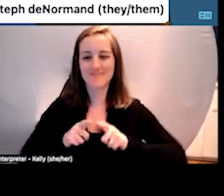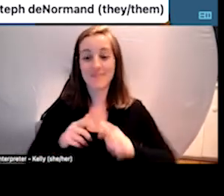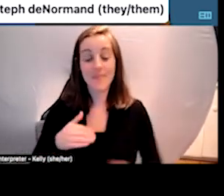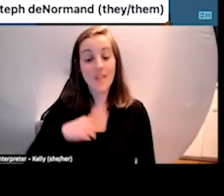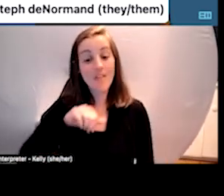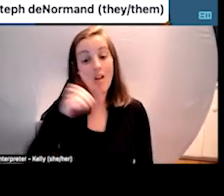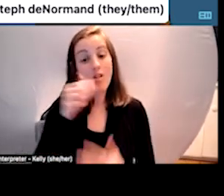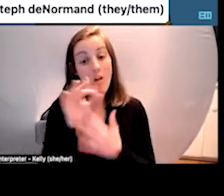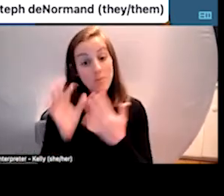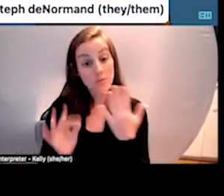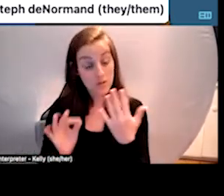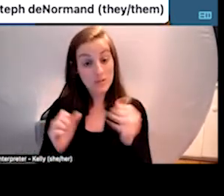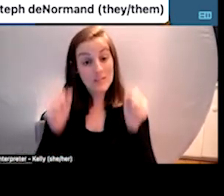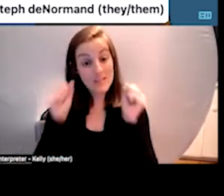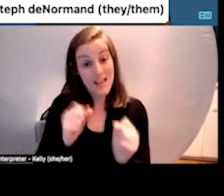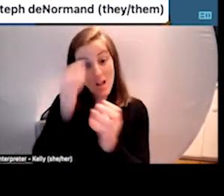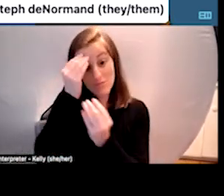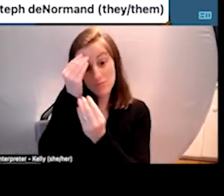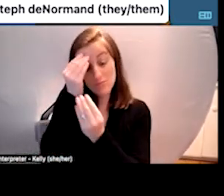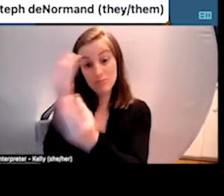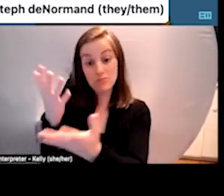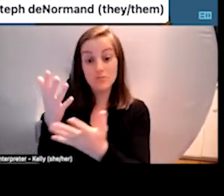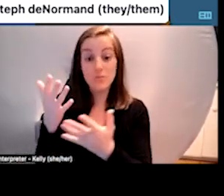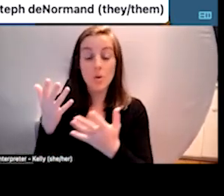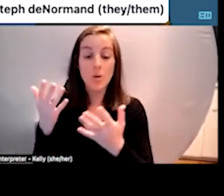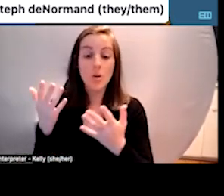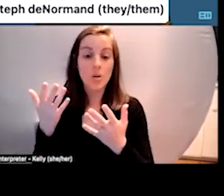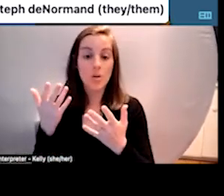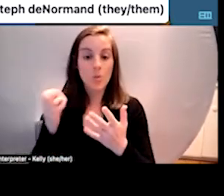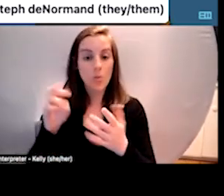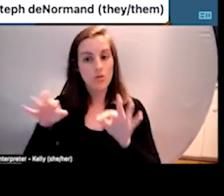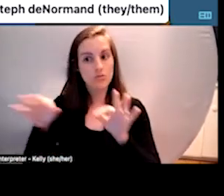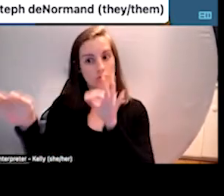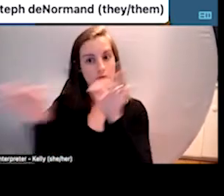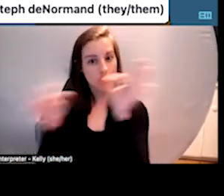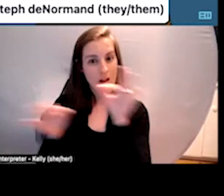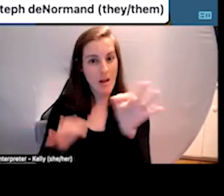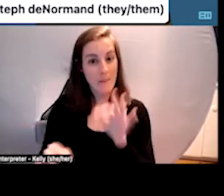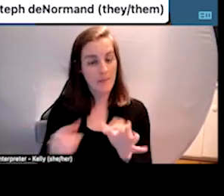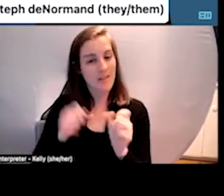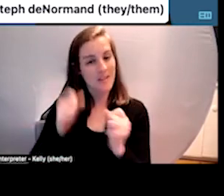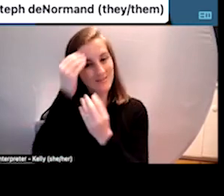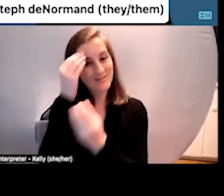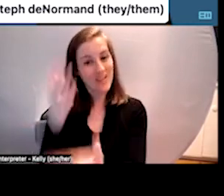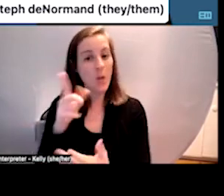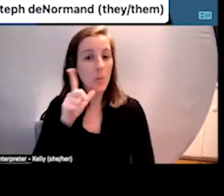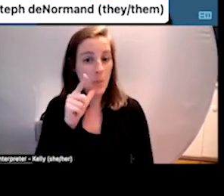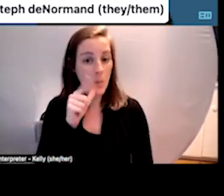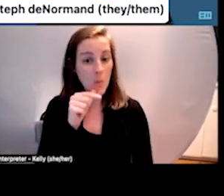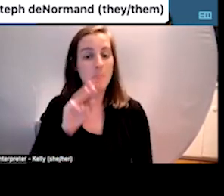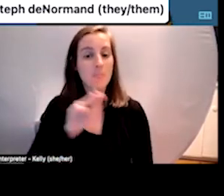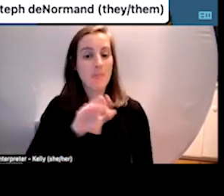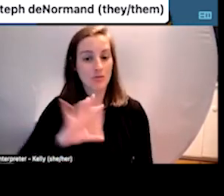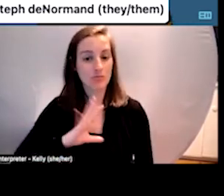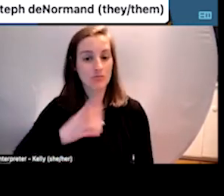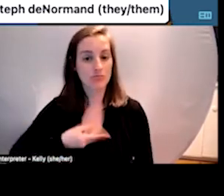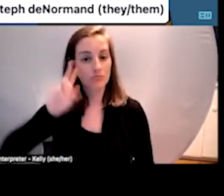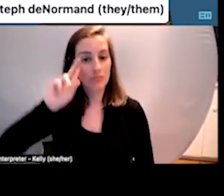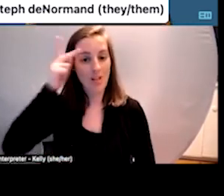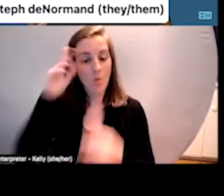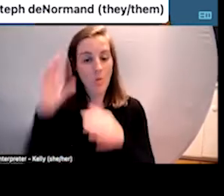your experiences or describing those experiences to places like the Massachusetts Transgender Political Coalition, where we